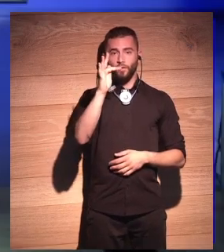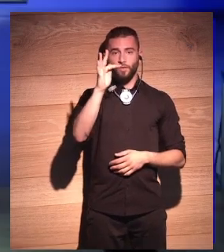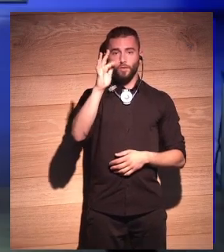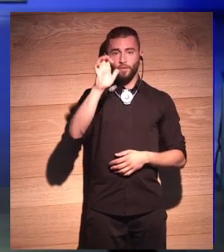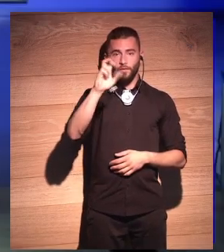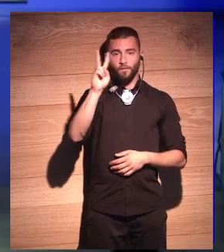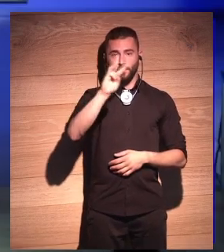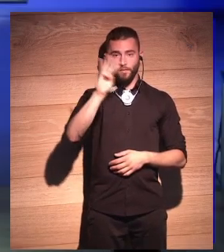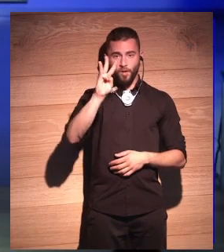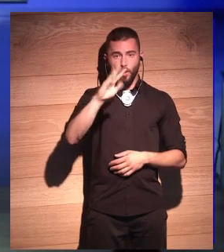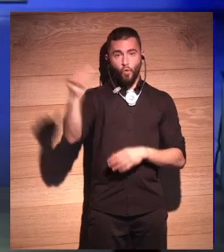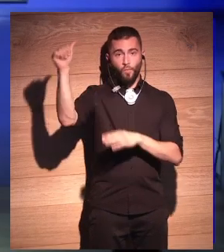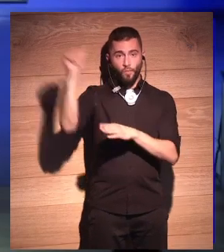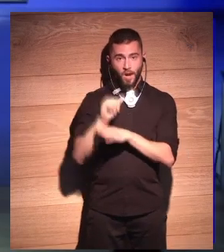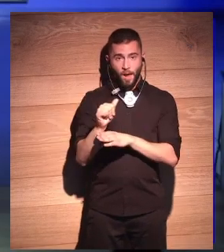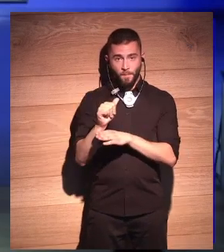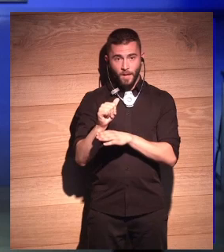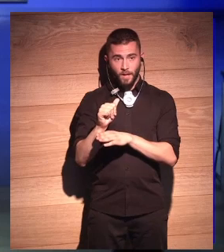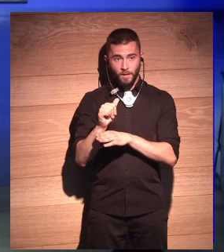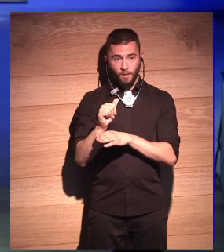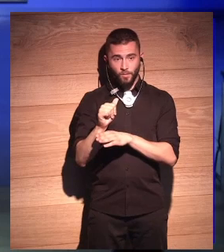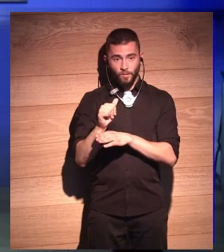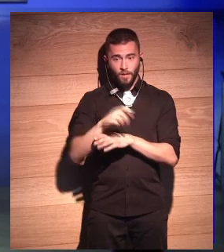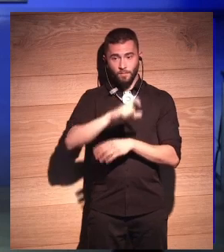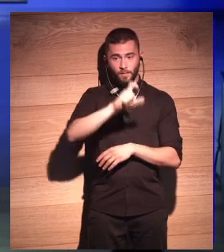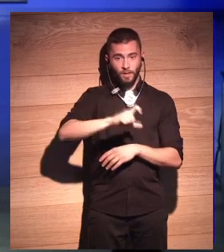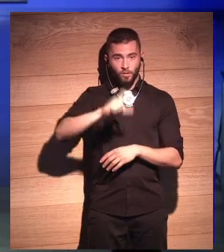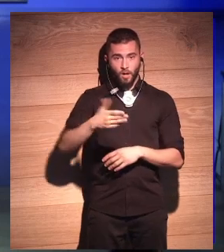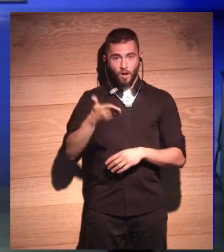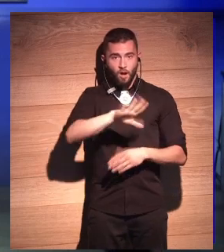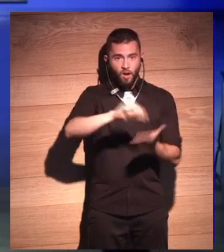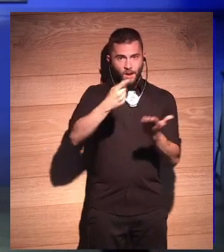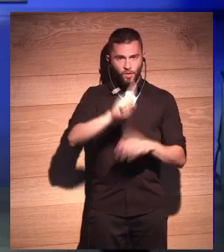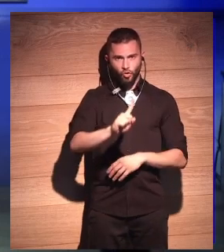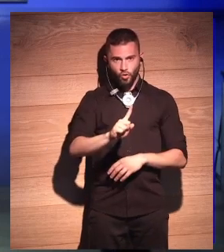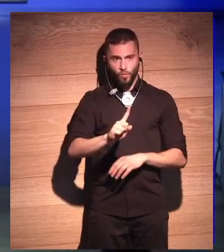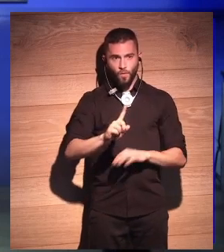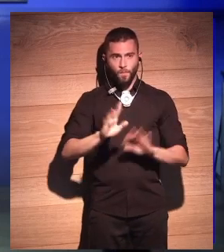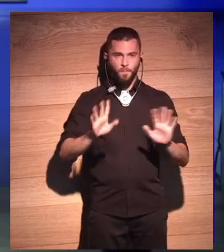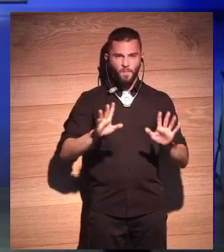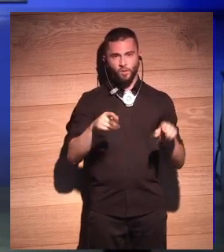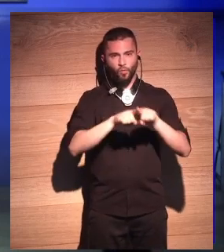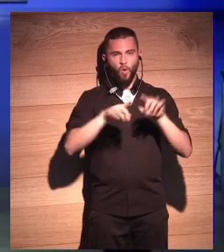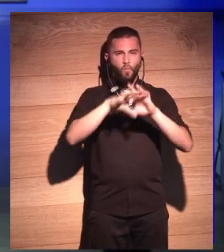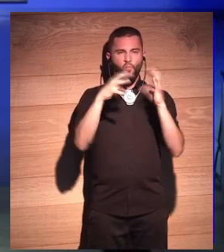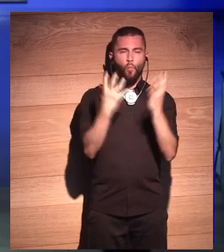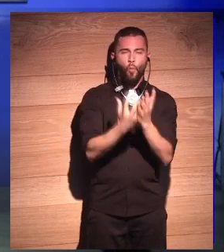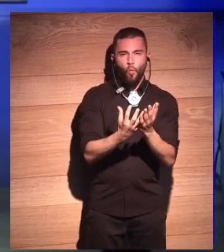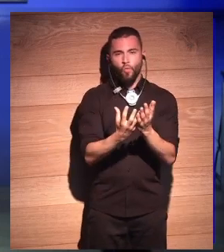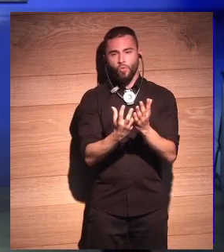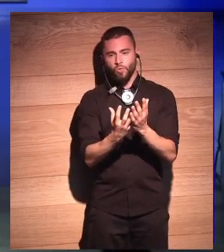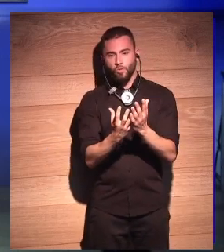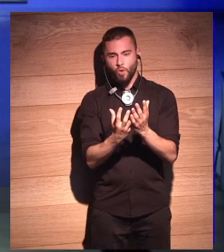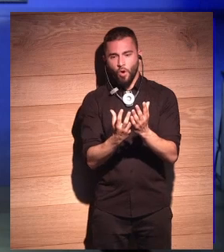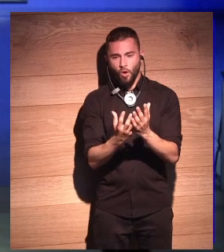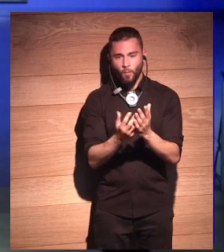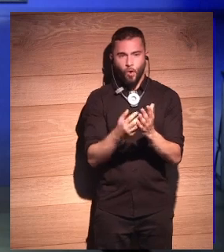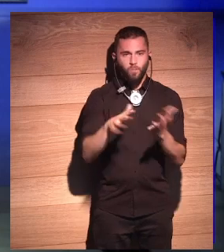instantly. But it's, loosely speaking, sort of a post-apocalyptic zombie race. I'm going to show